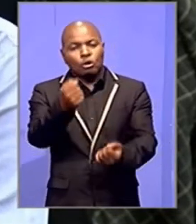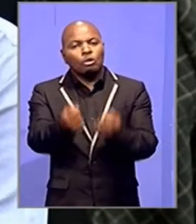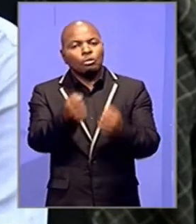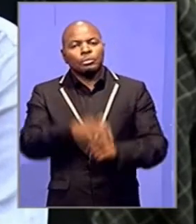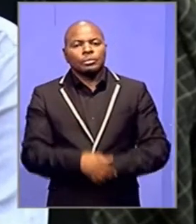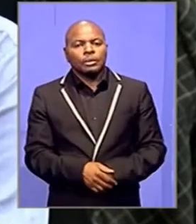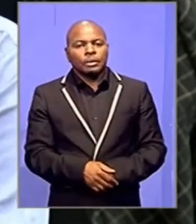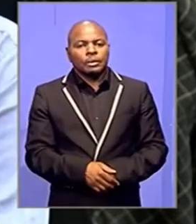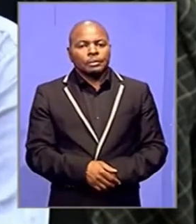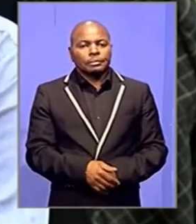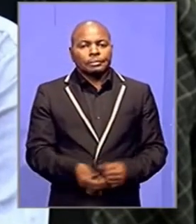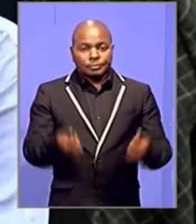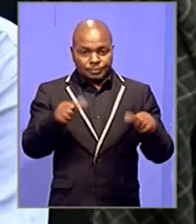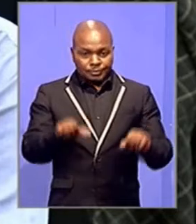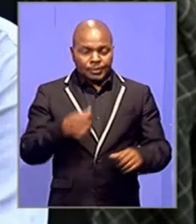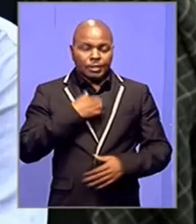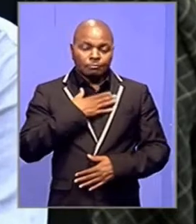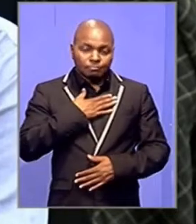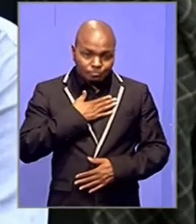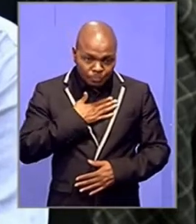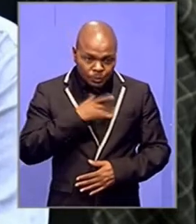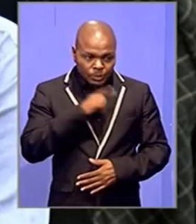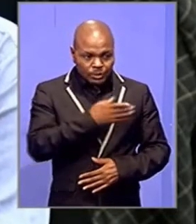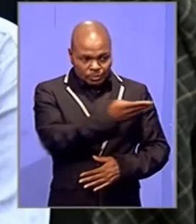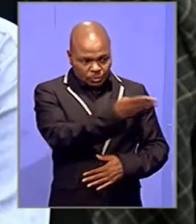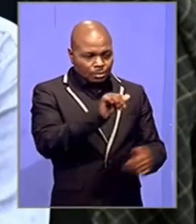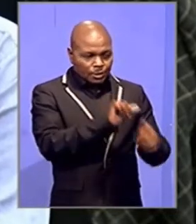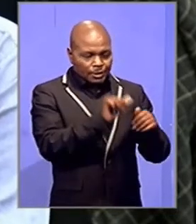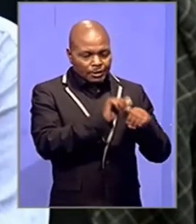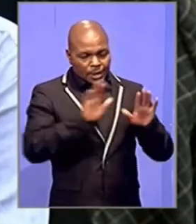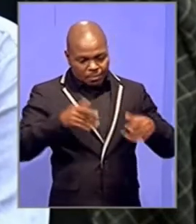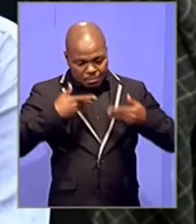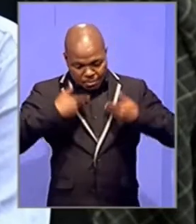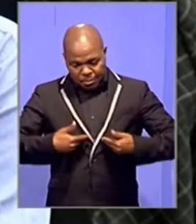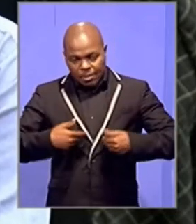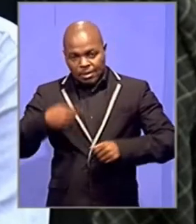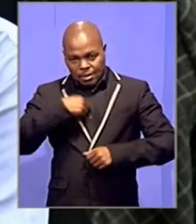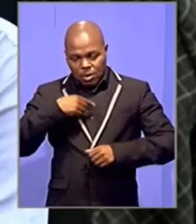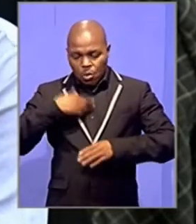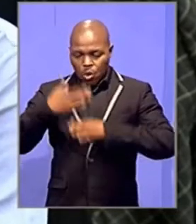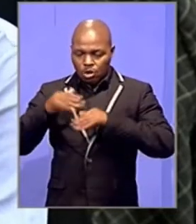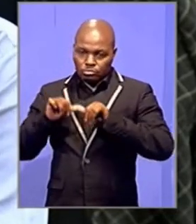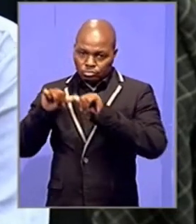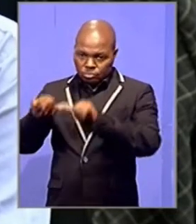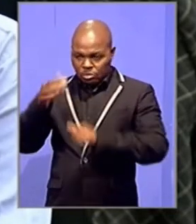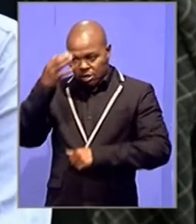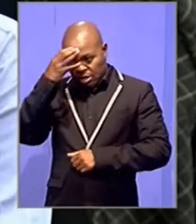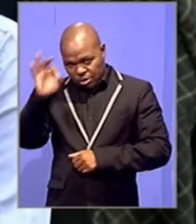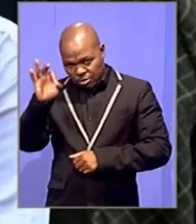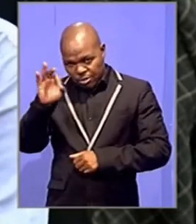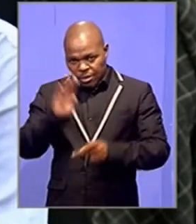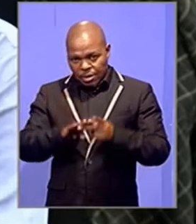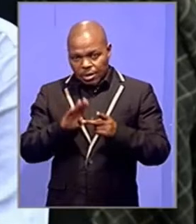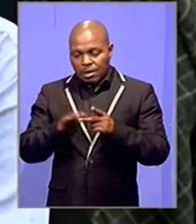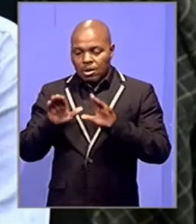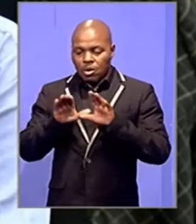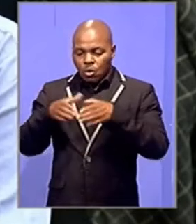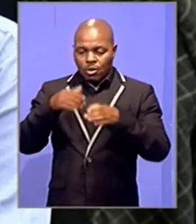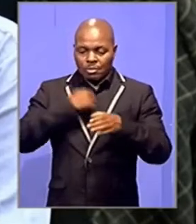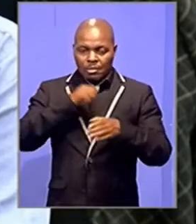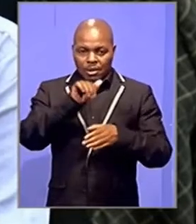I would therefore appreciate if you all allow me to get on with my work in government and in the party